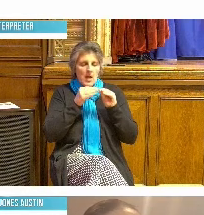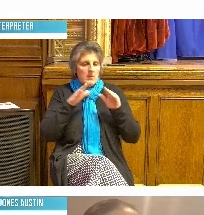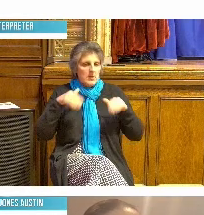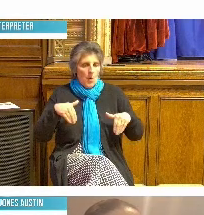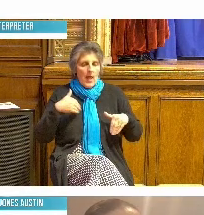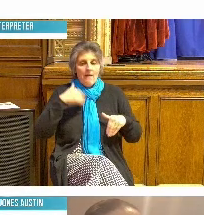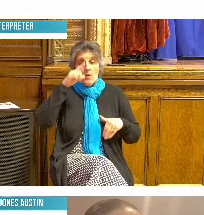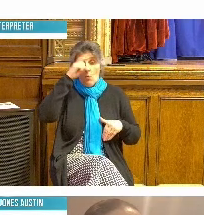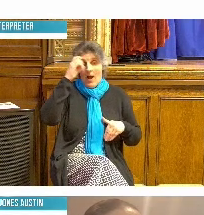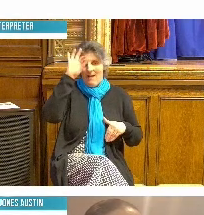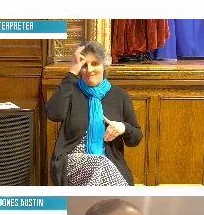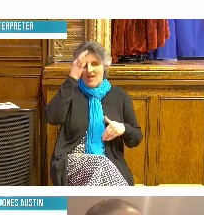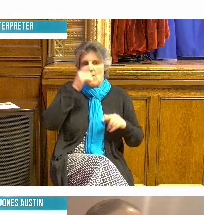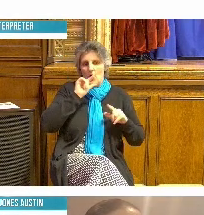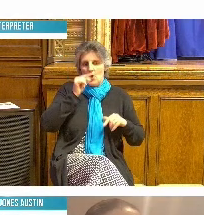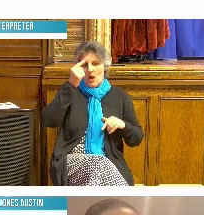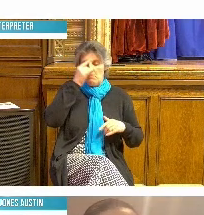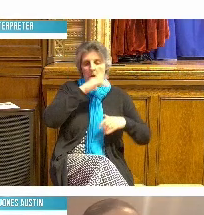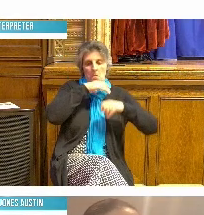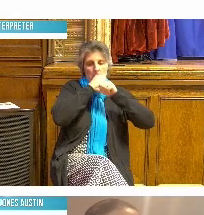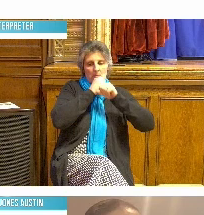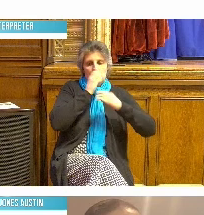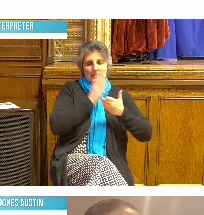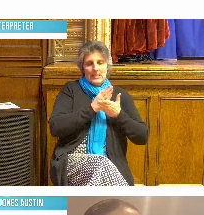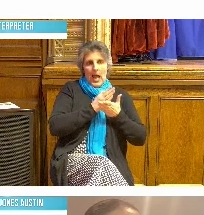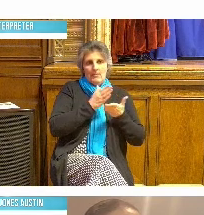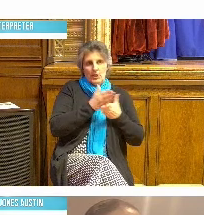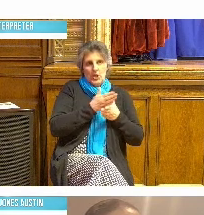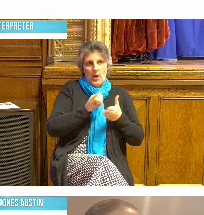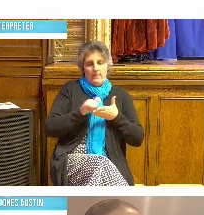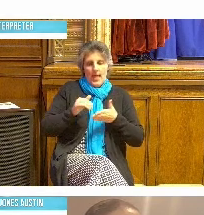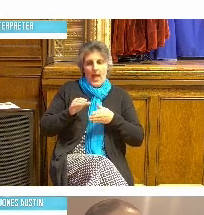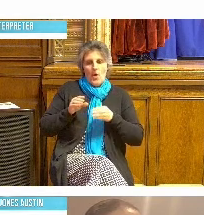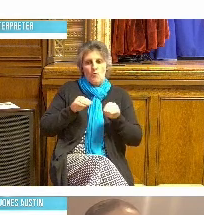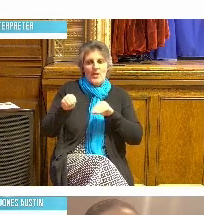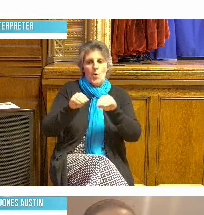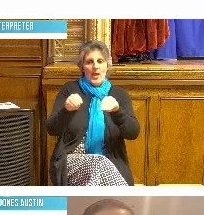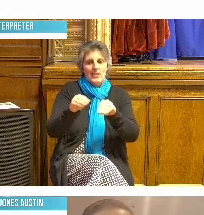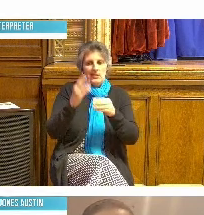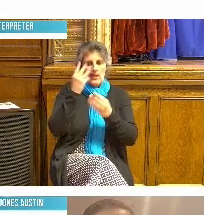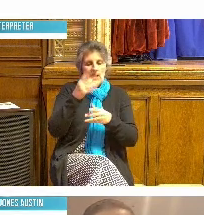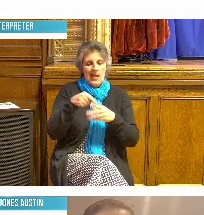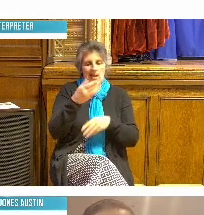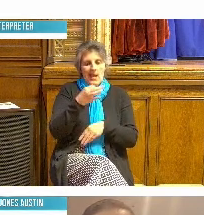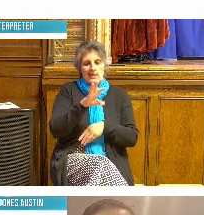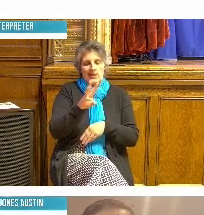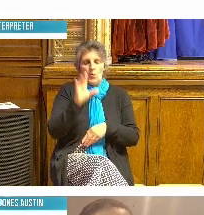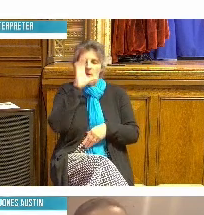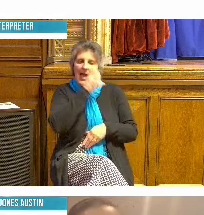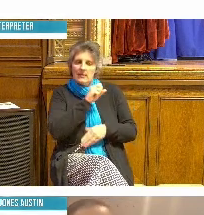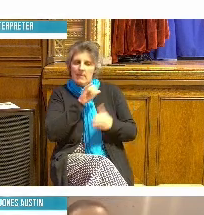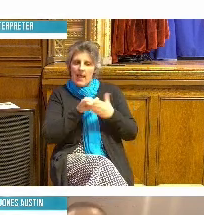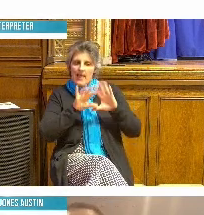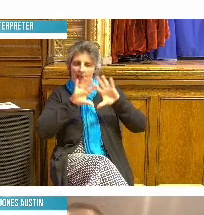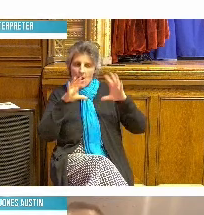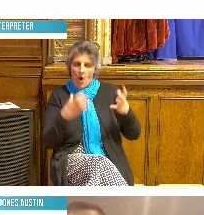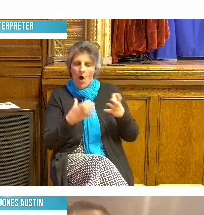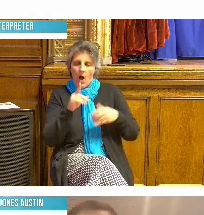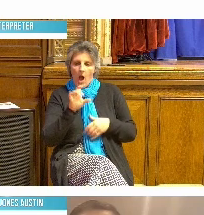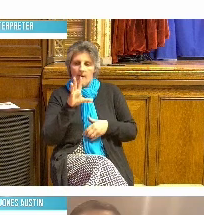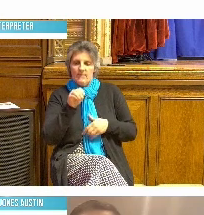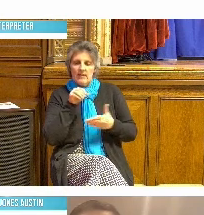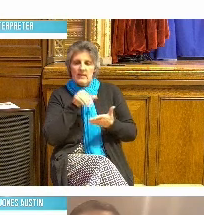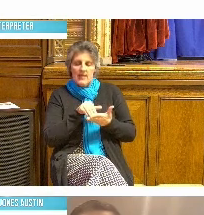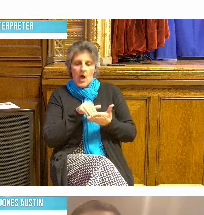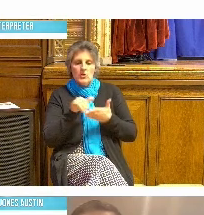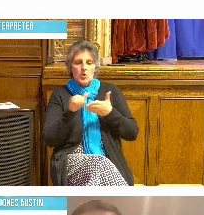federal government stopped reporting state relocation data in 1966. But we estimate that in all, at least